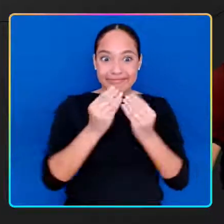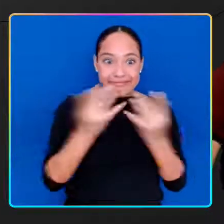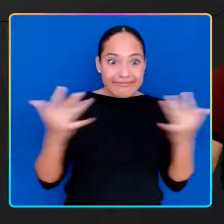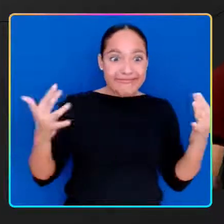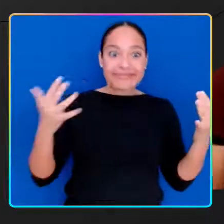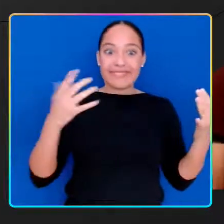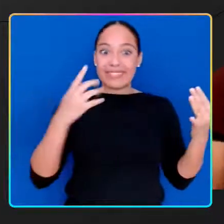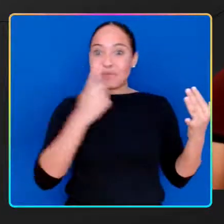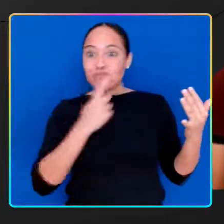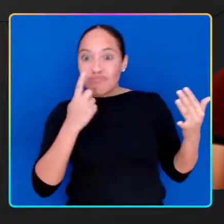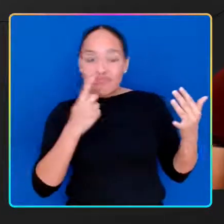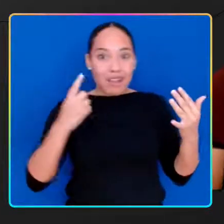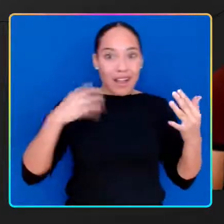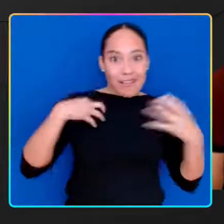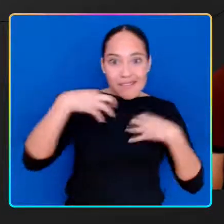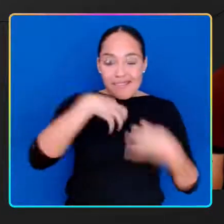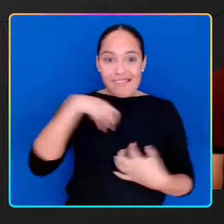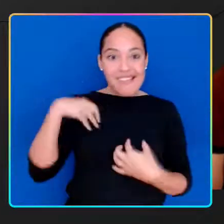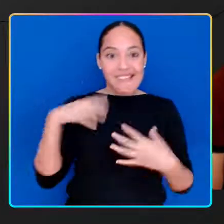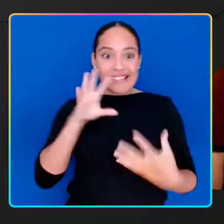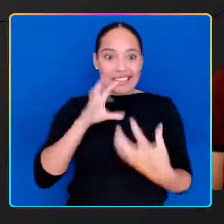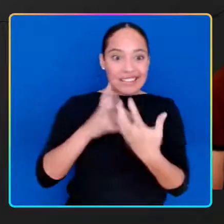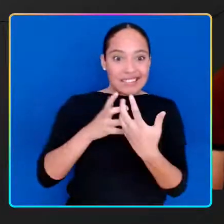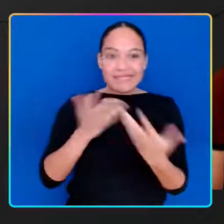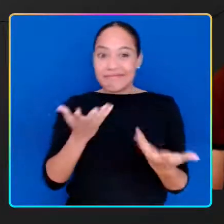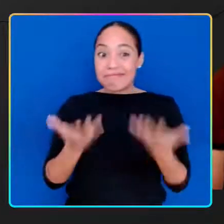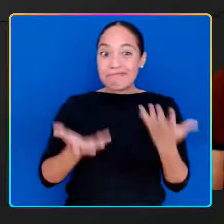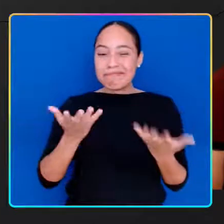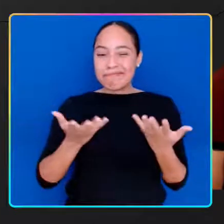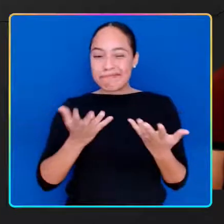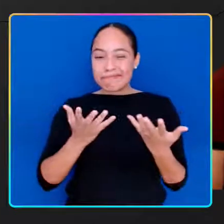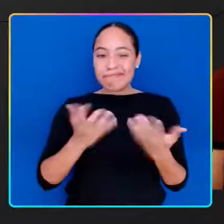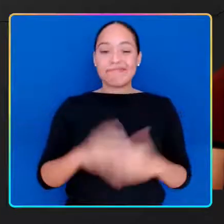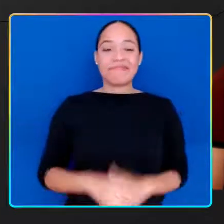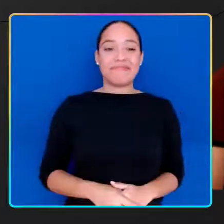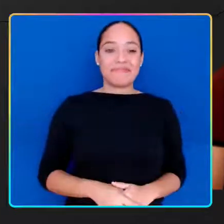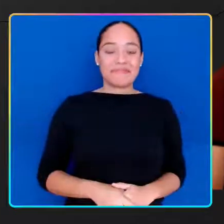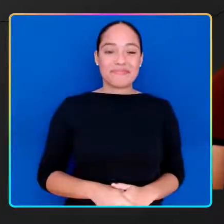sure my husband will be very, very happy about that.